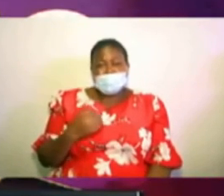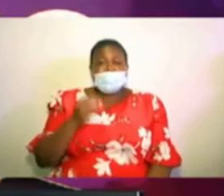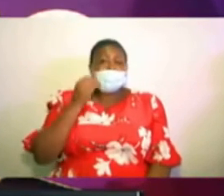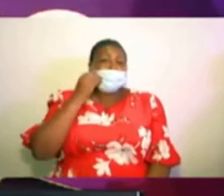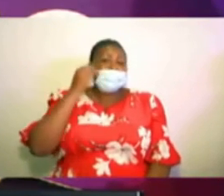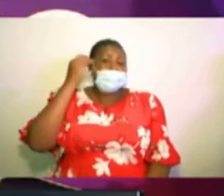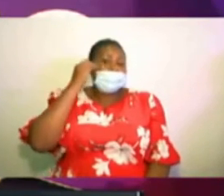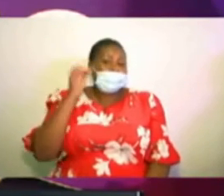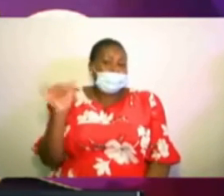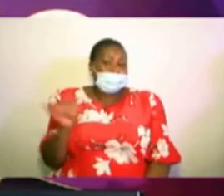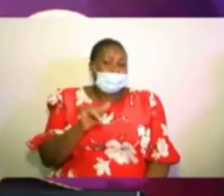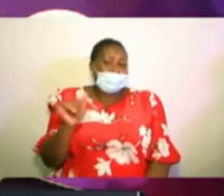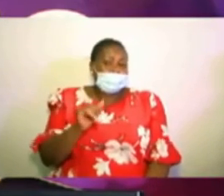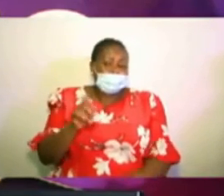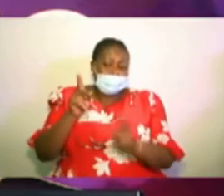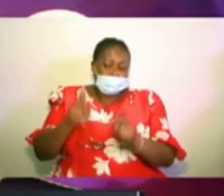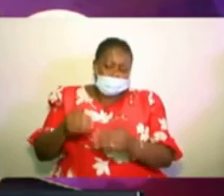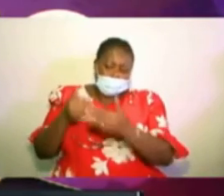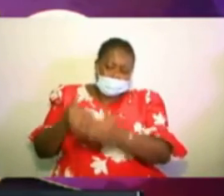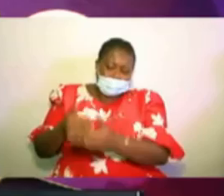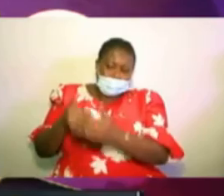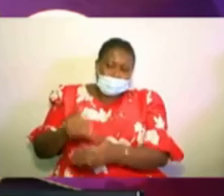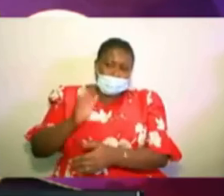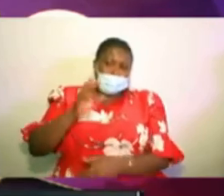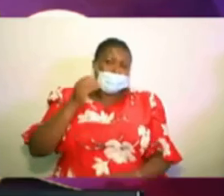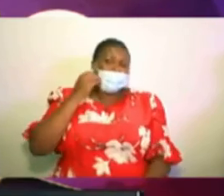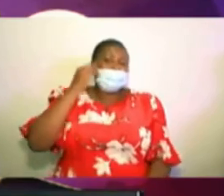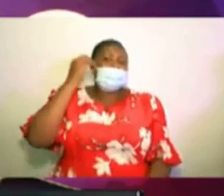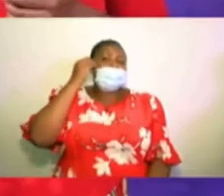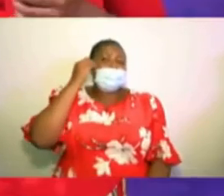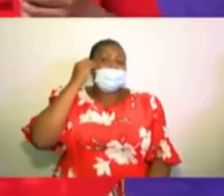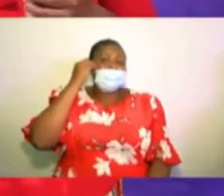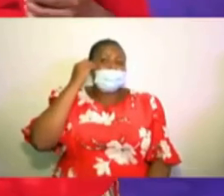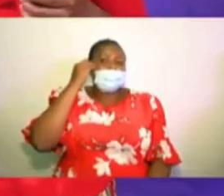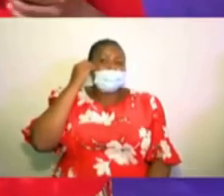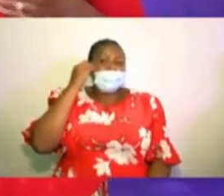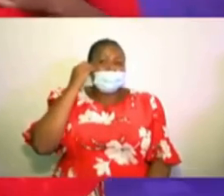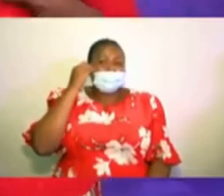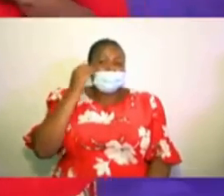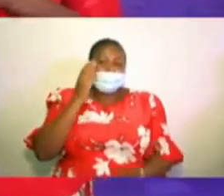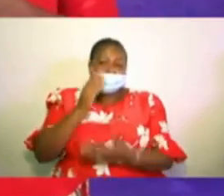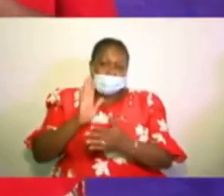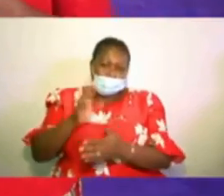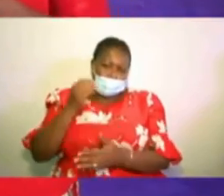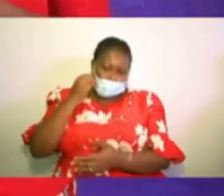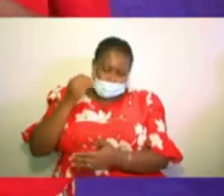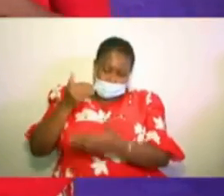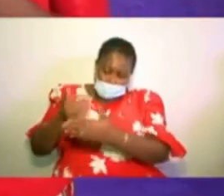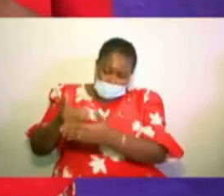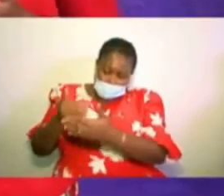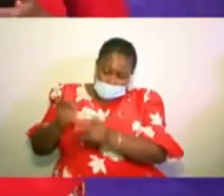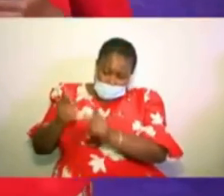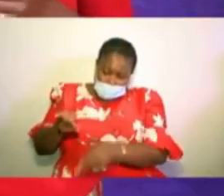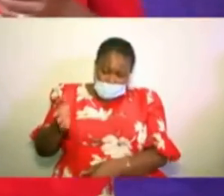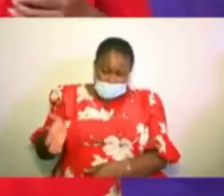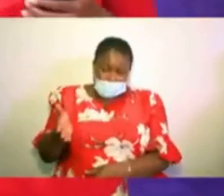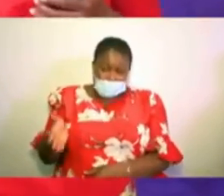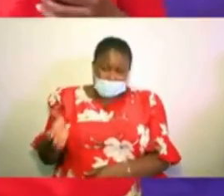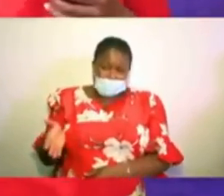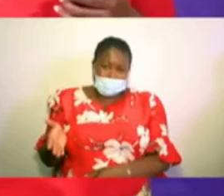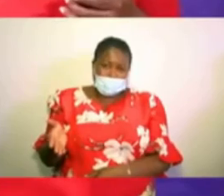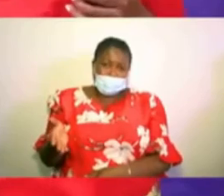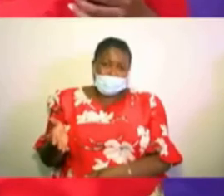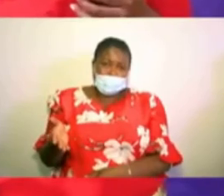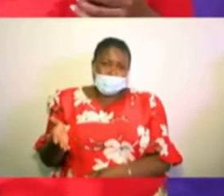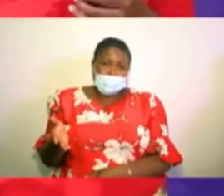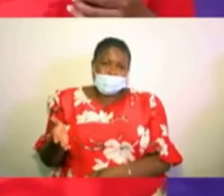puis votre voisin. There is also a fellowship you share with your neighbor. Il y a une certaine communion que vous partagez avec votre